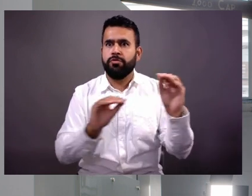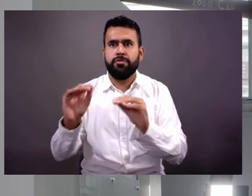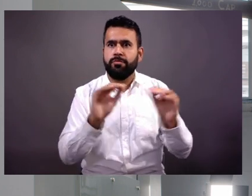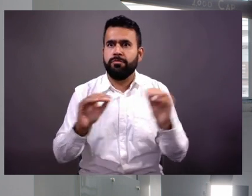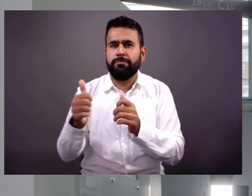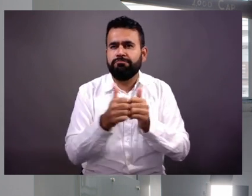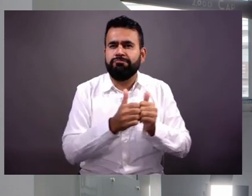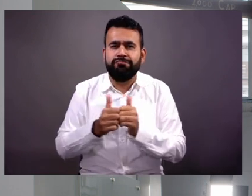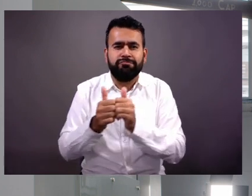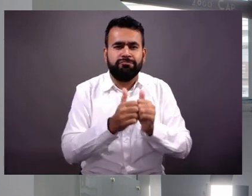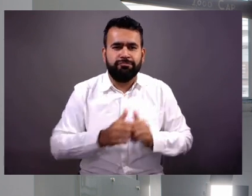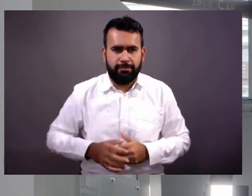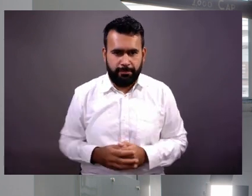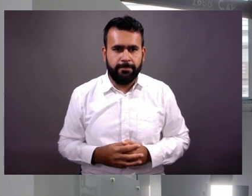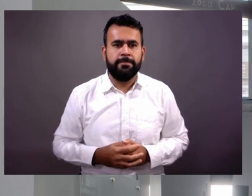Tempo.